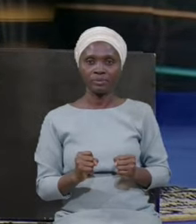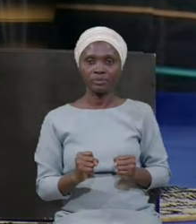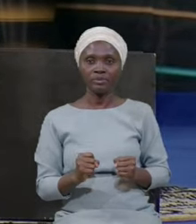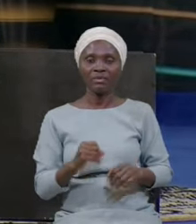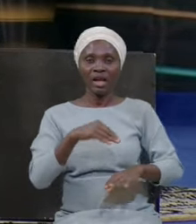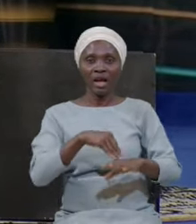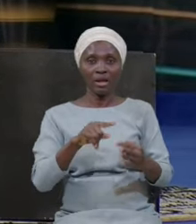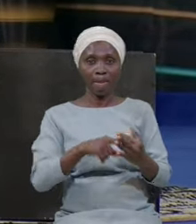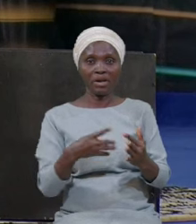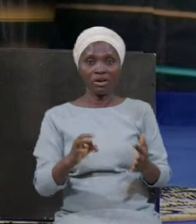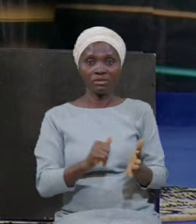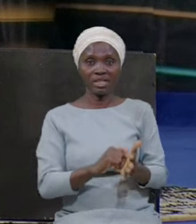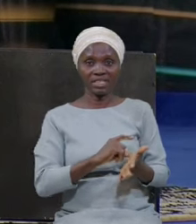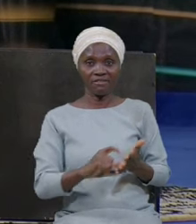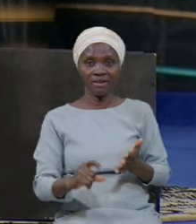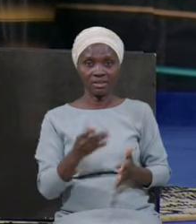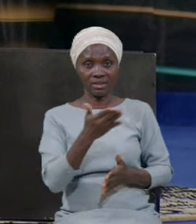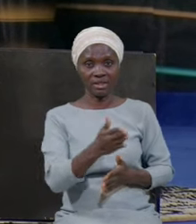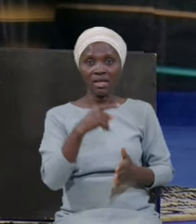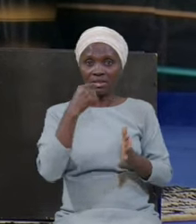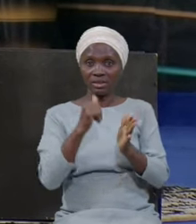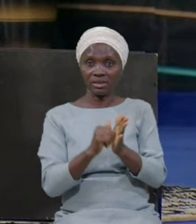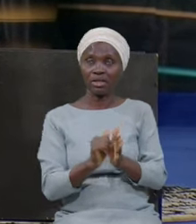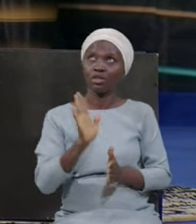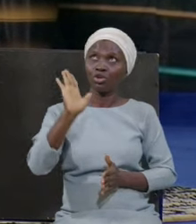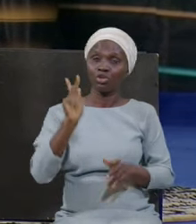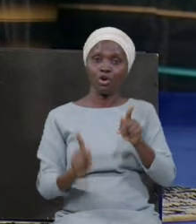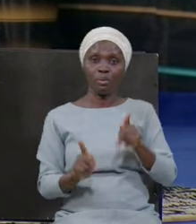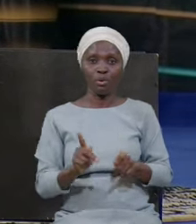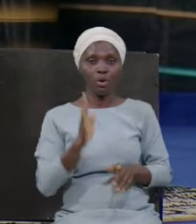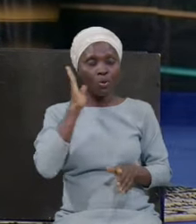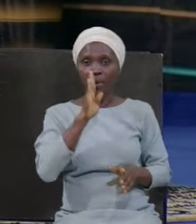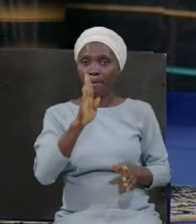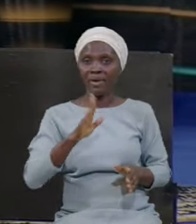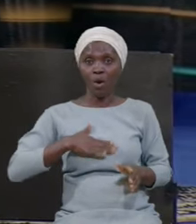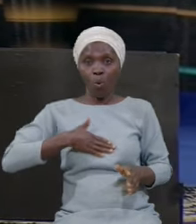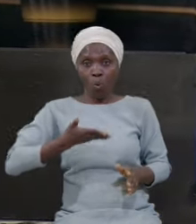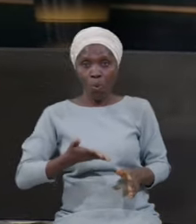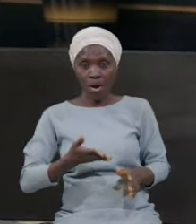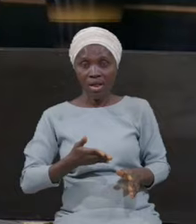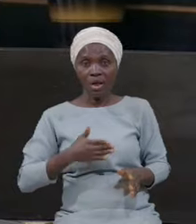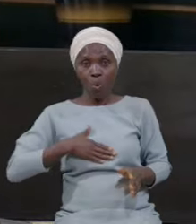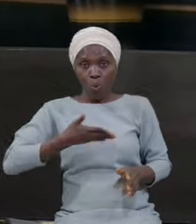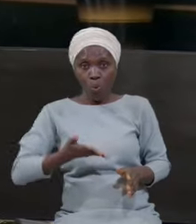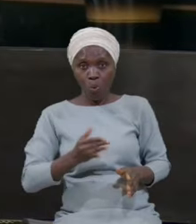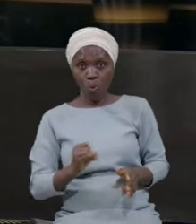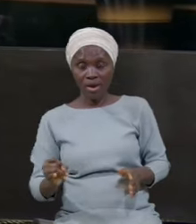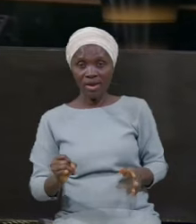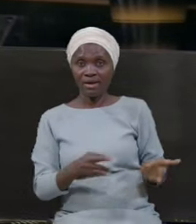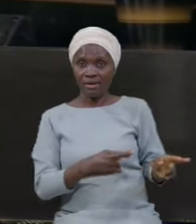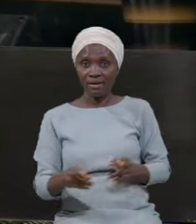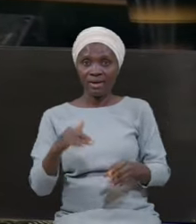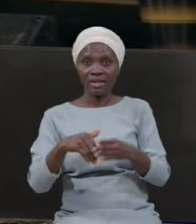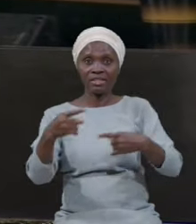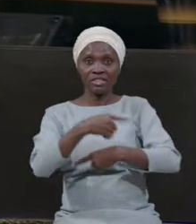says, thy people shall be willing in the day of thy power. There are